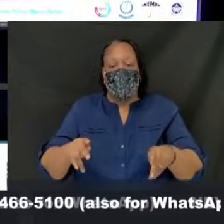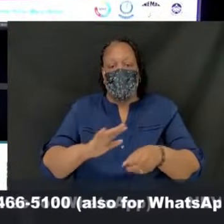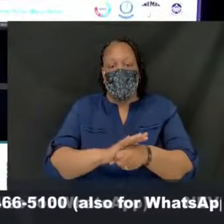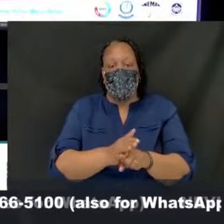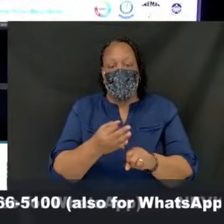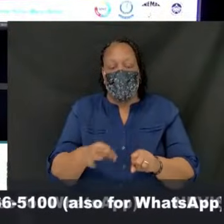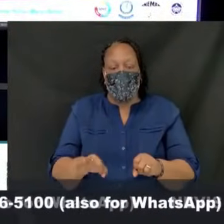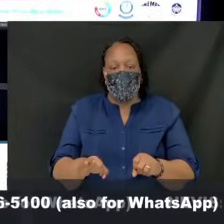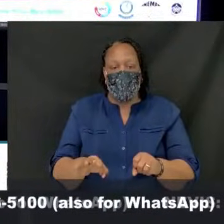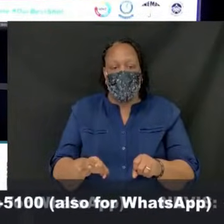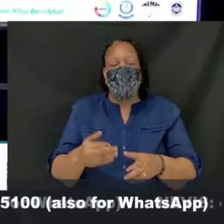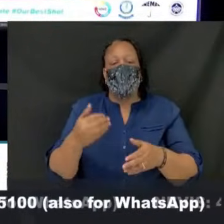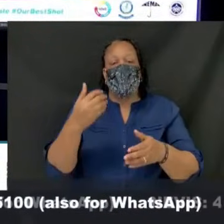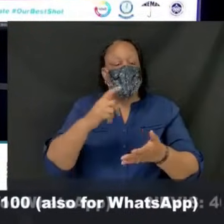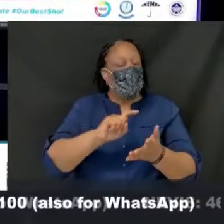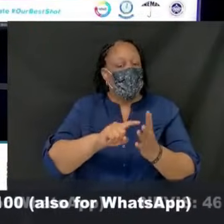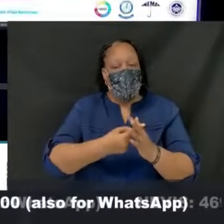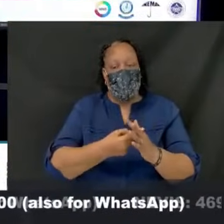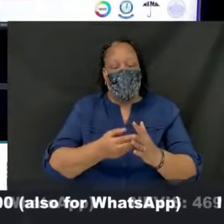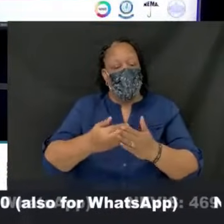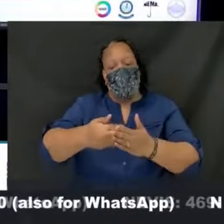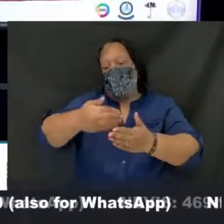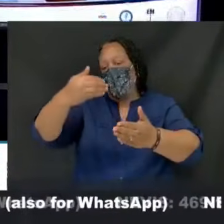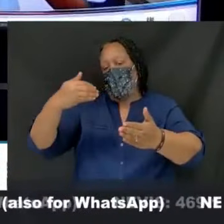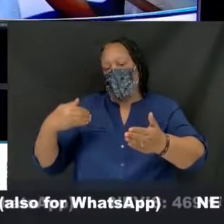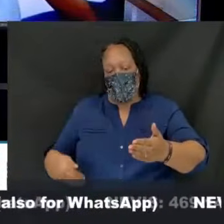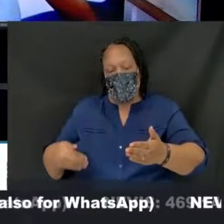that the CPL with